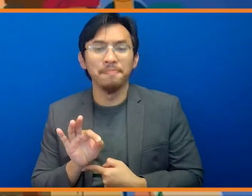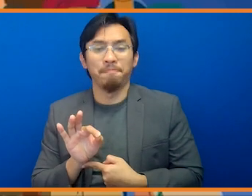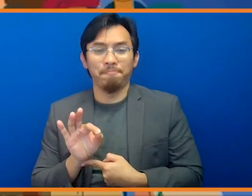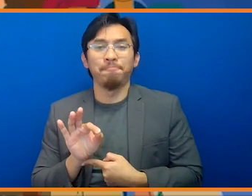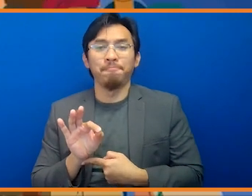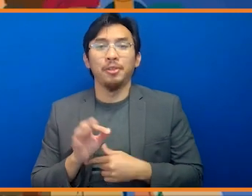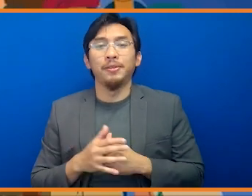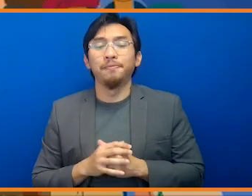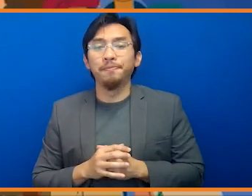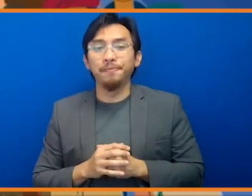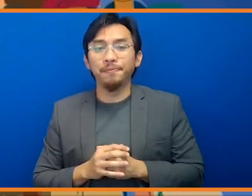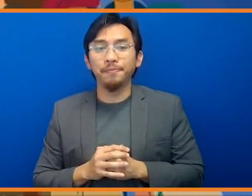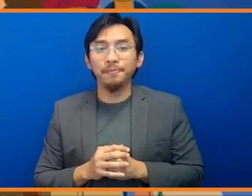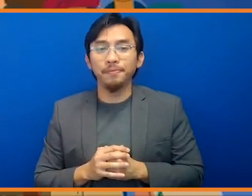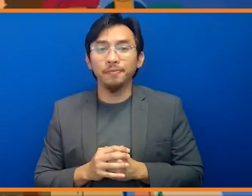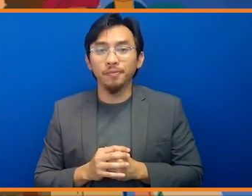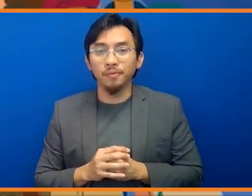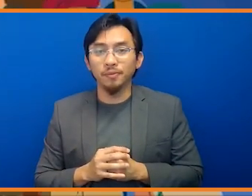So,